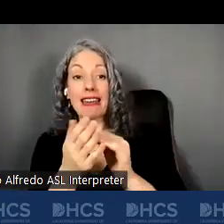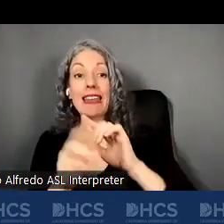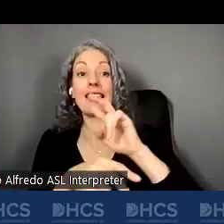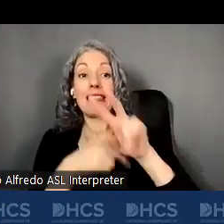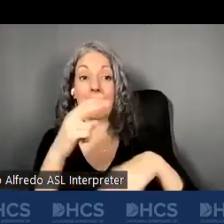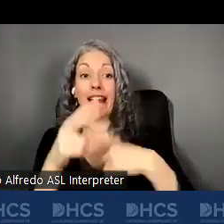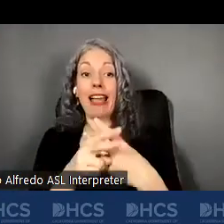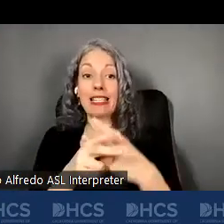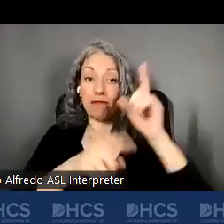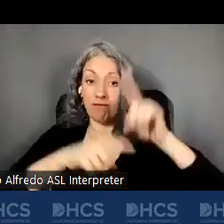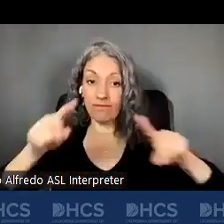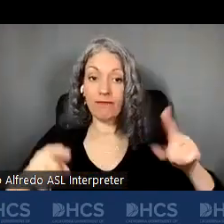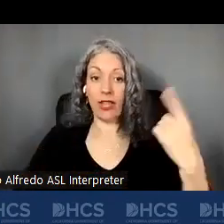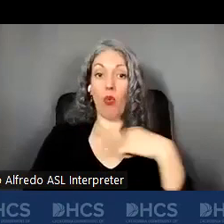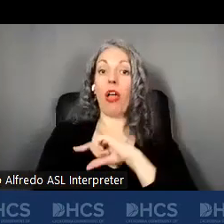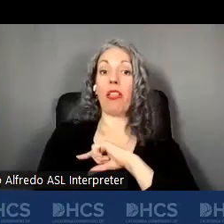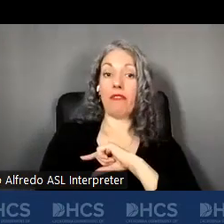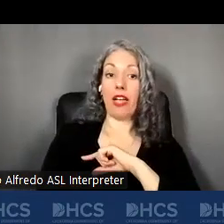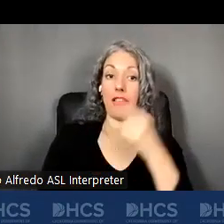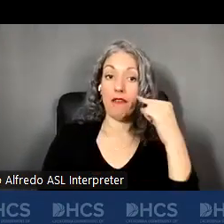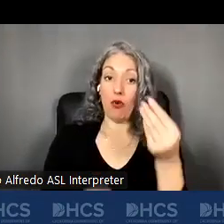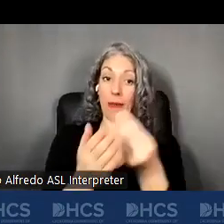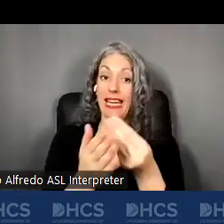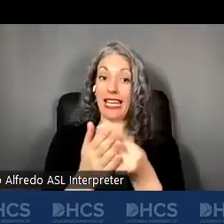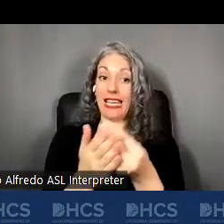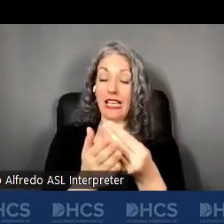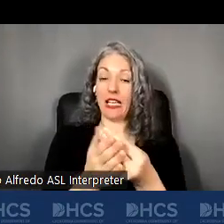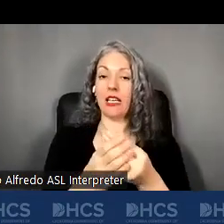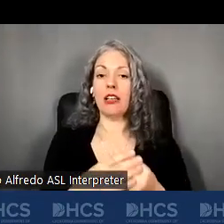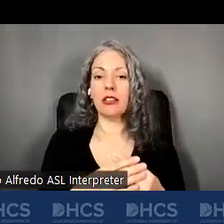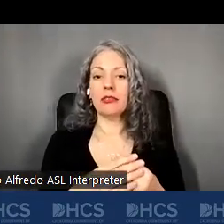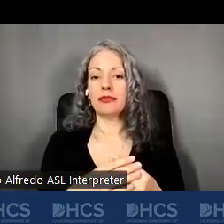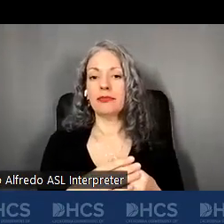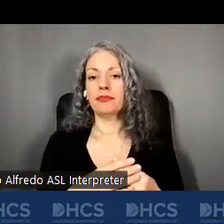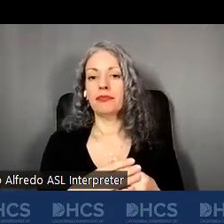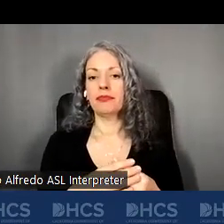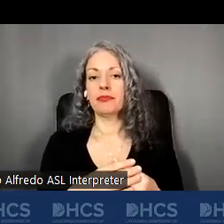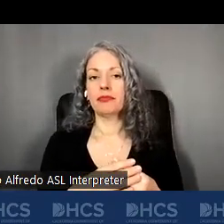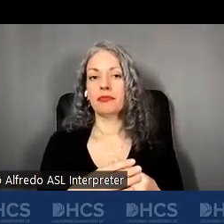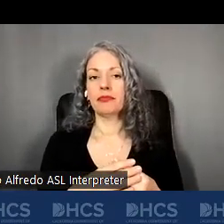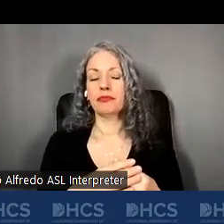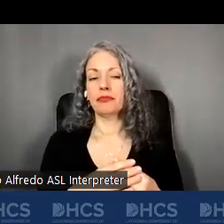that could qualify for cited funding. Okay, we can go to the next slide.